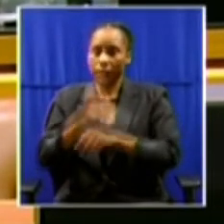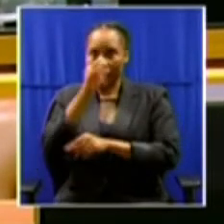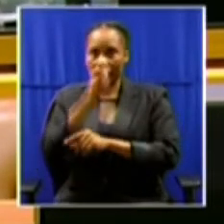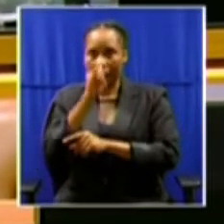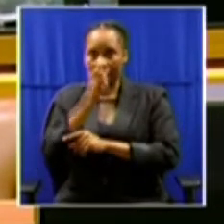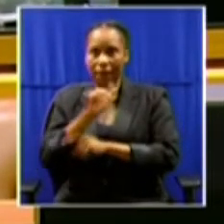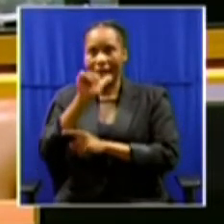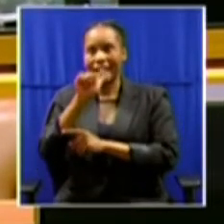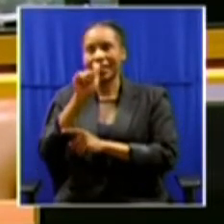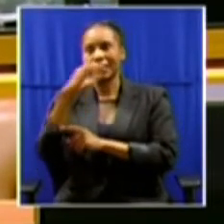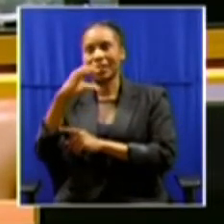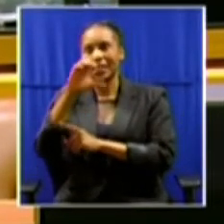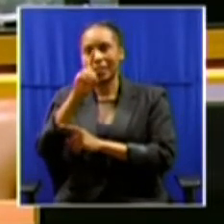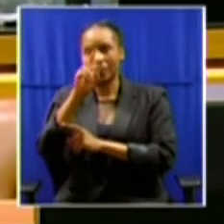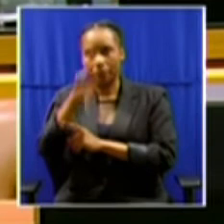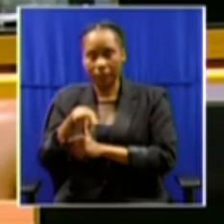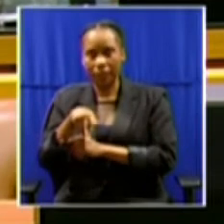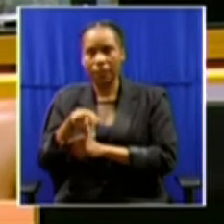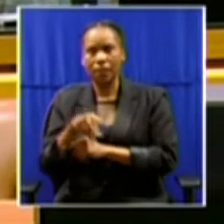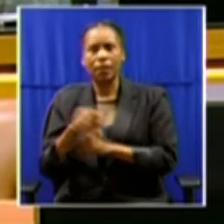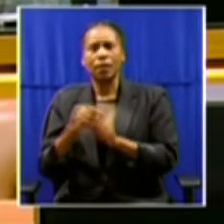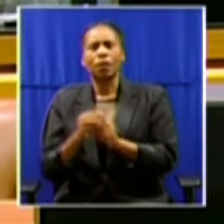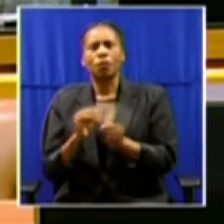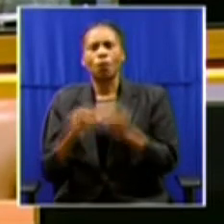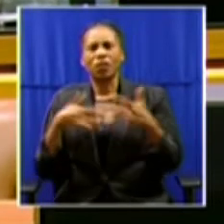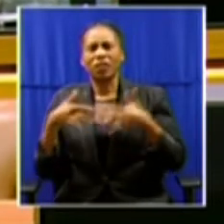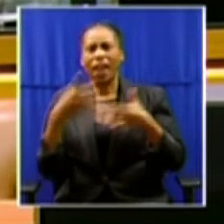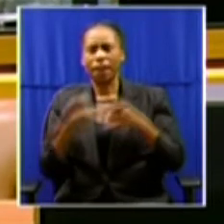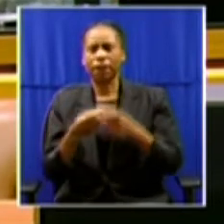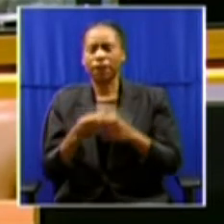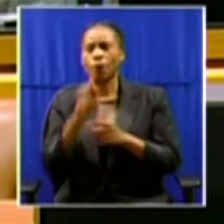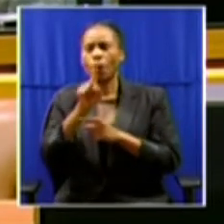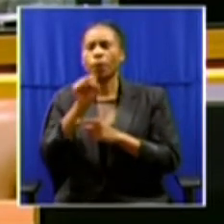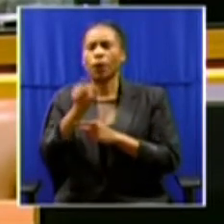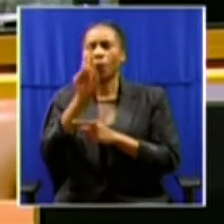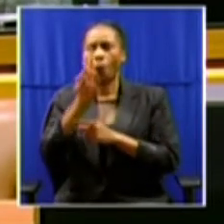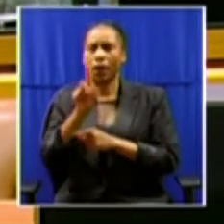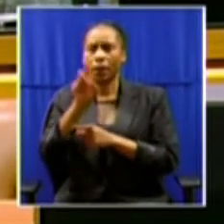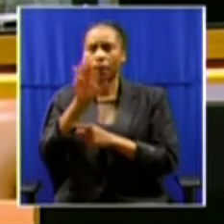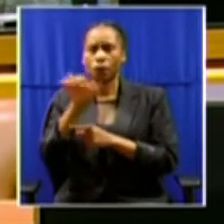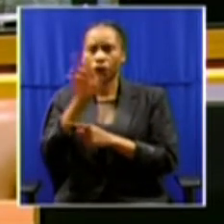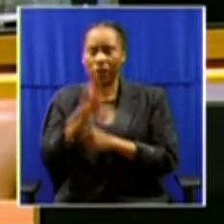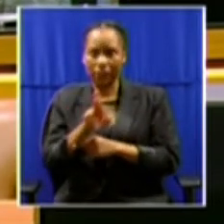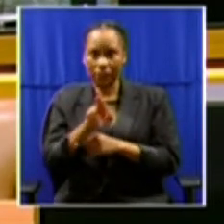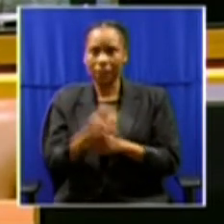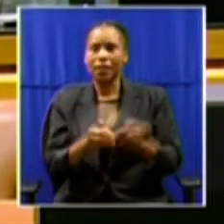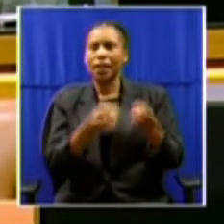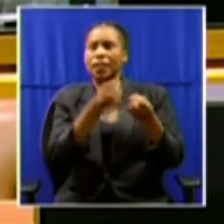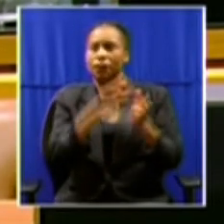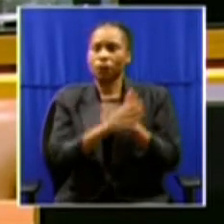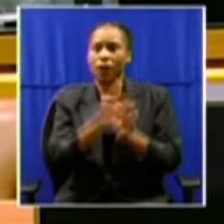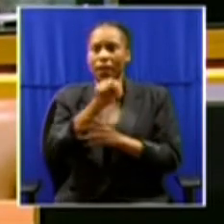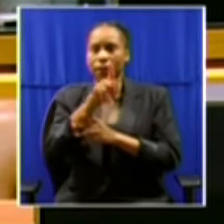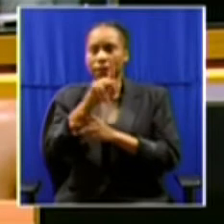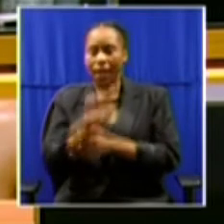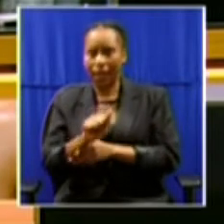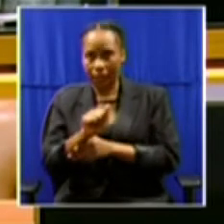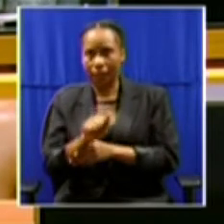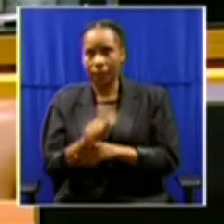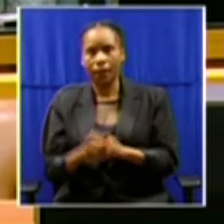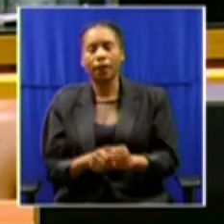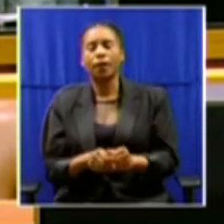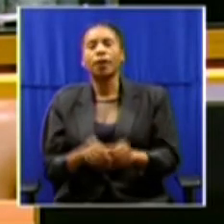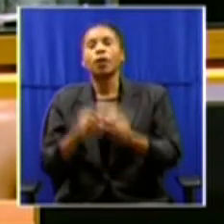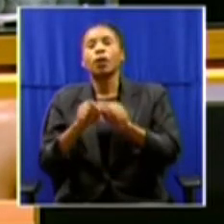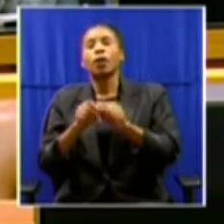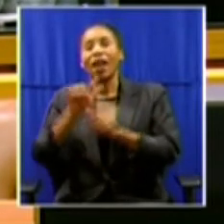shares concerns about the 1.1 billion rand taken from the NPA over the medium term. In addition, Honourable Minister, the Auditor